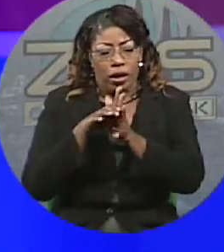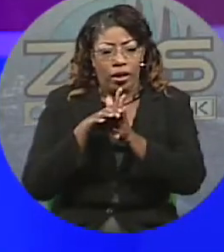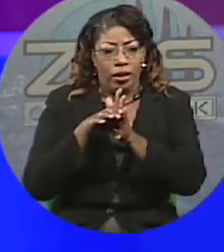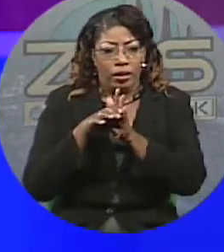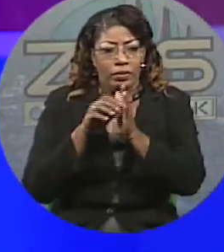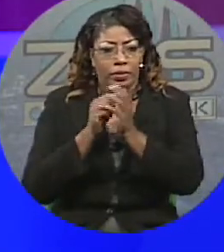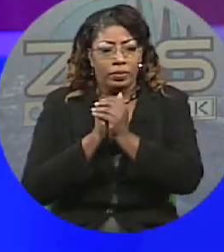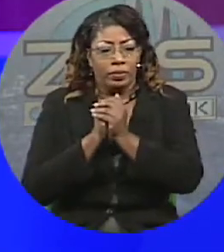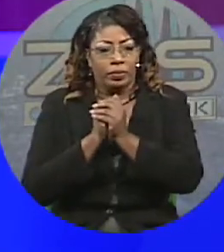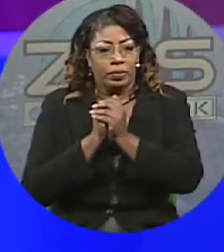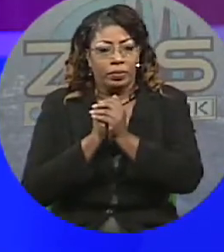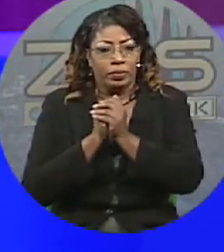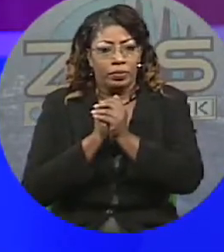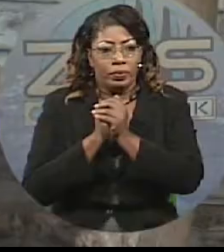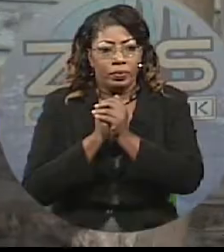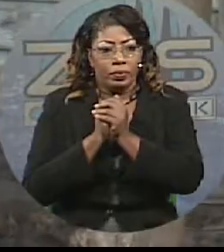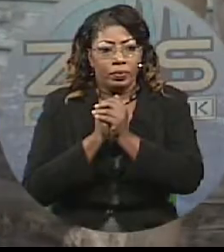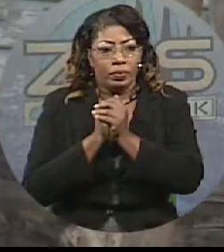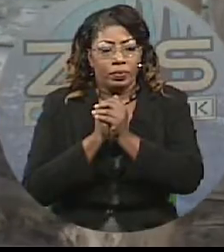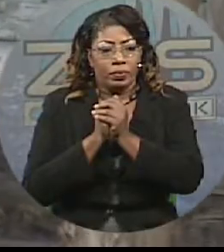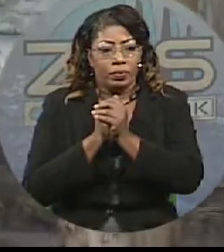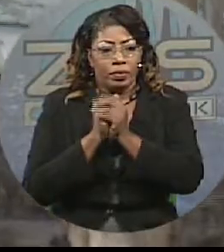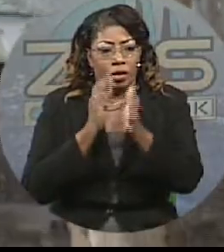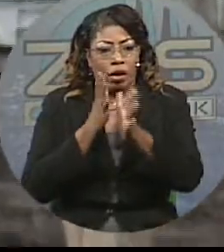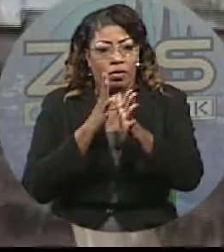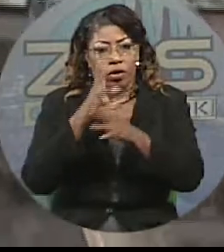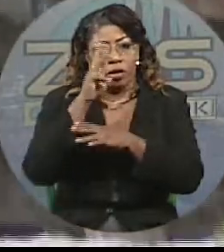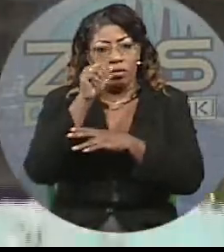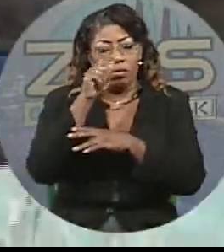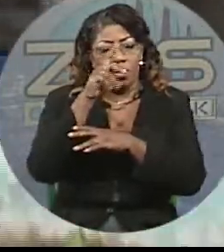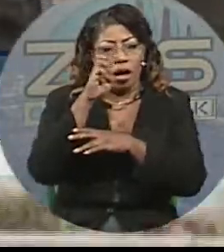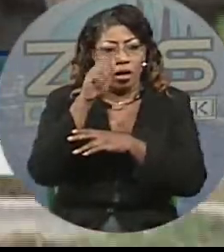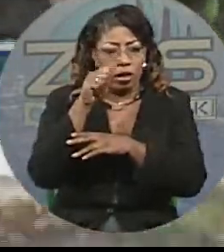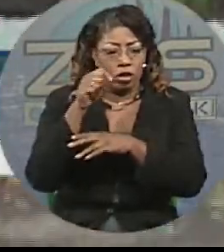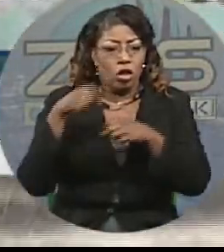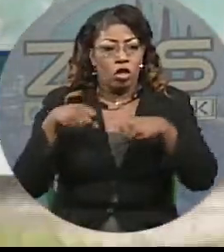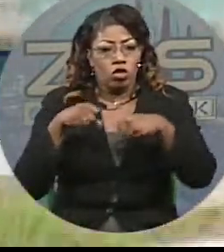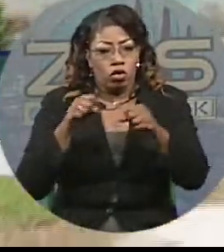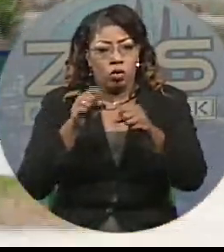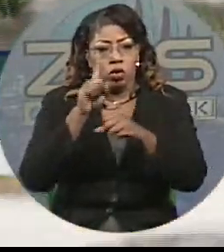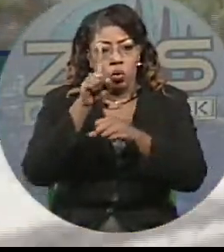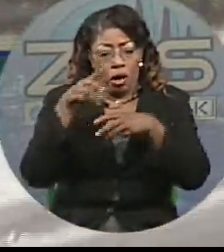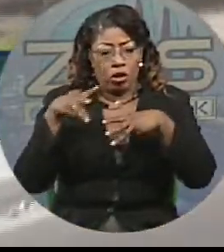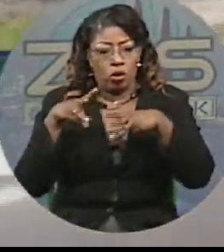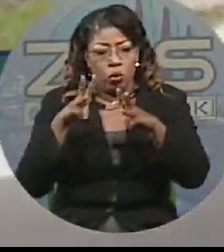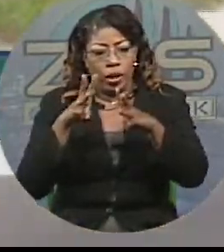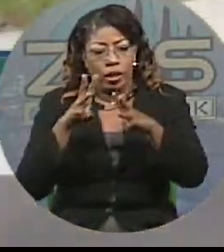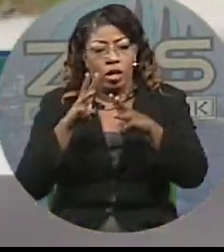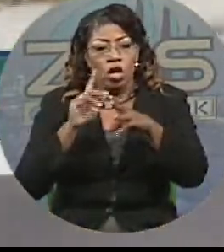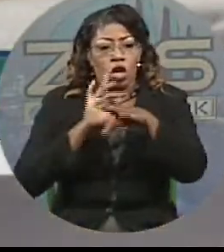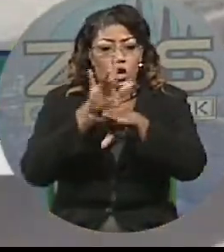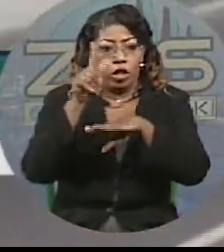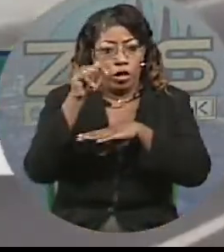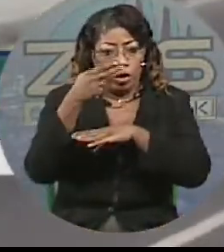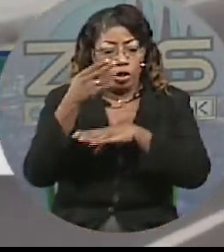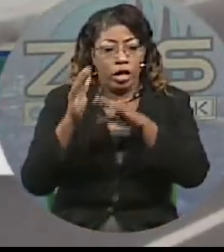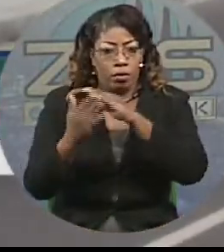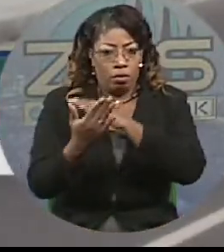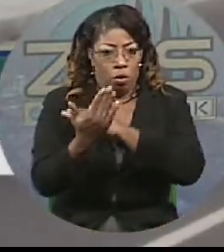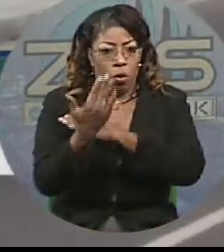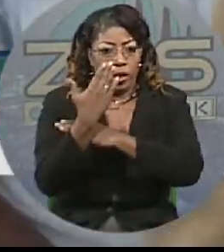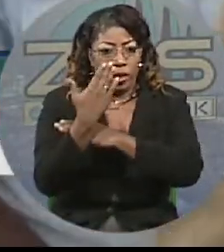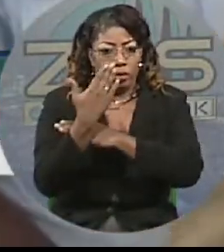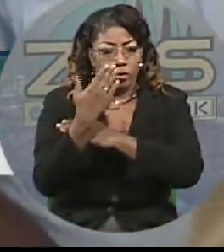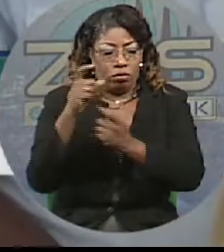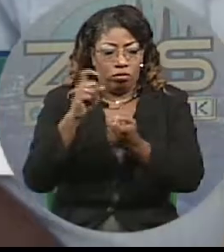implemented. Traffic on Market Street South was made one-way temporarily this Thursday morning as Operation